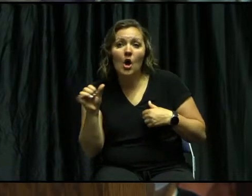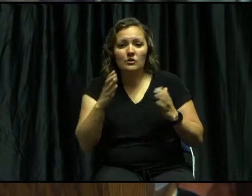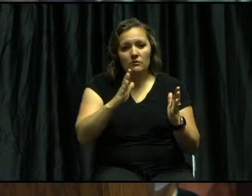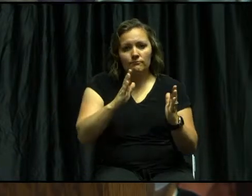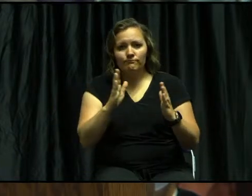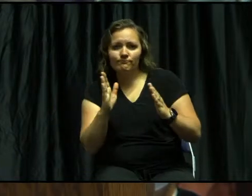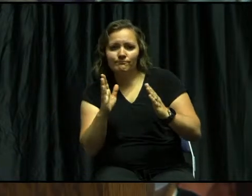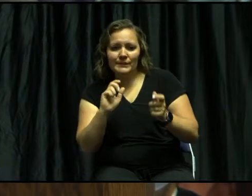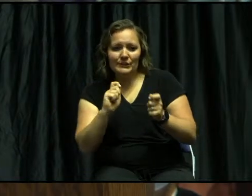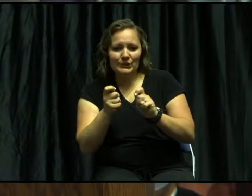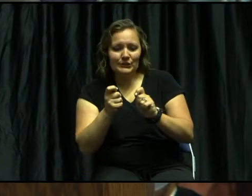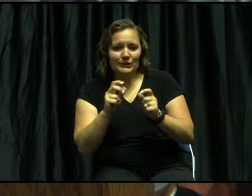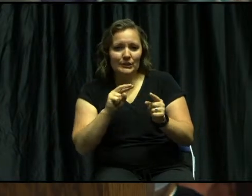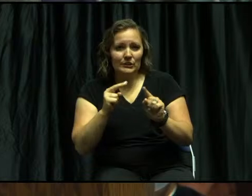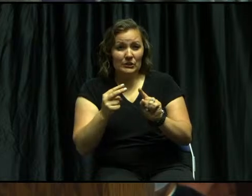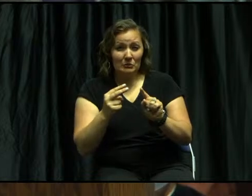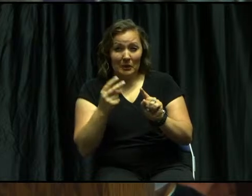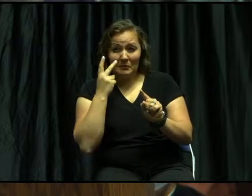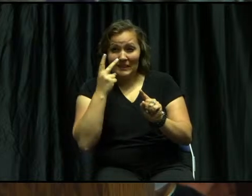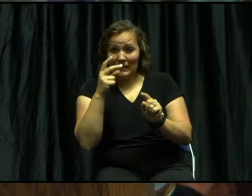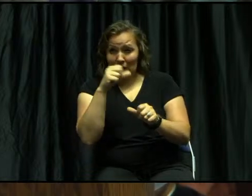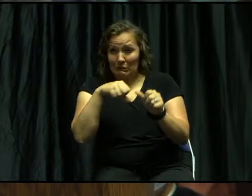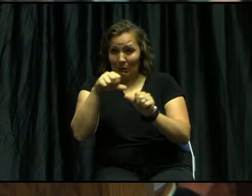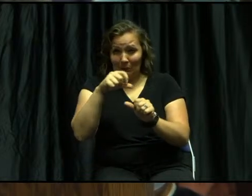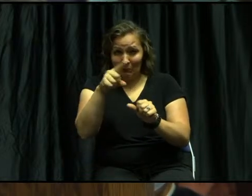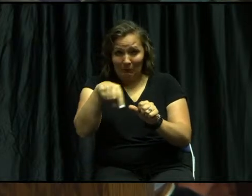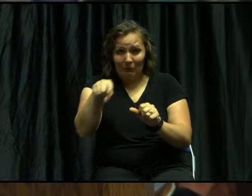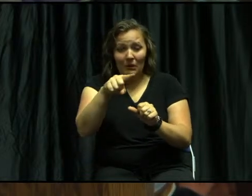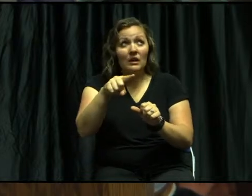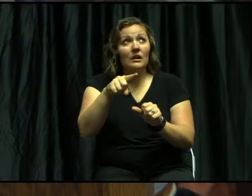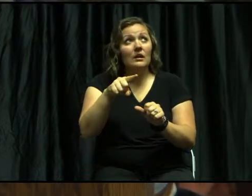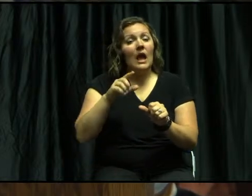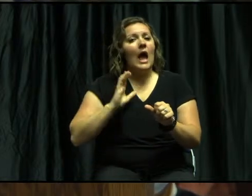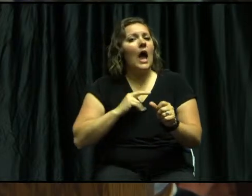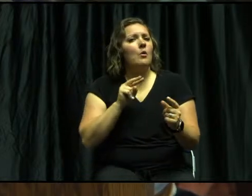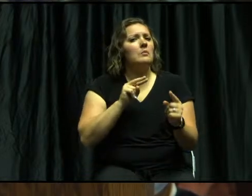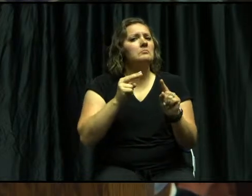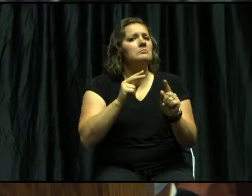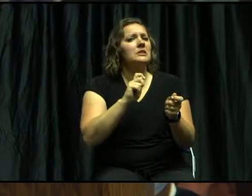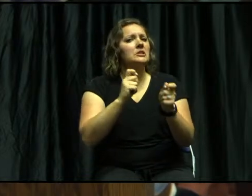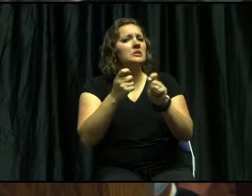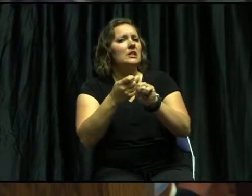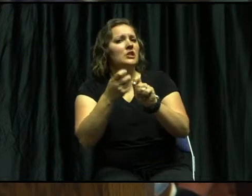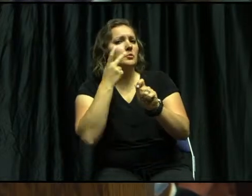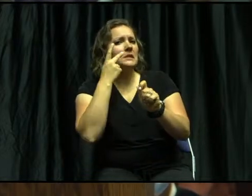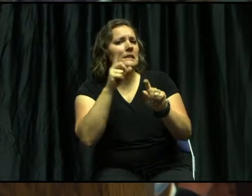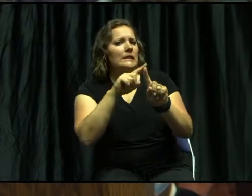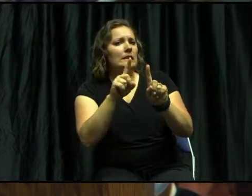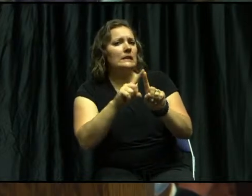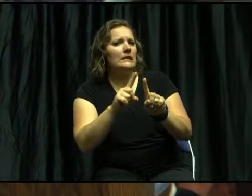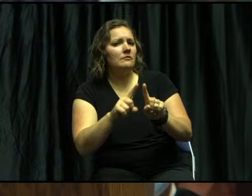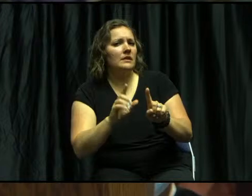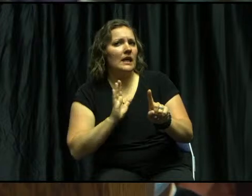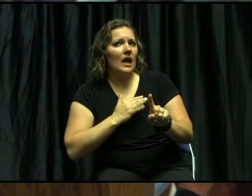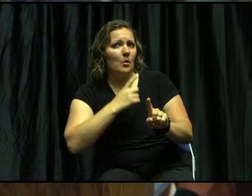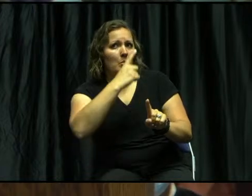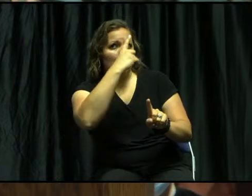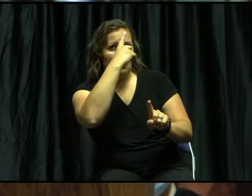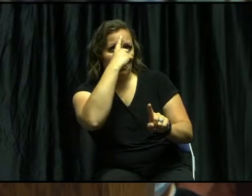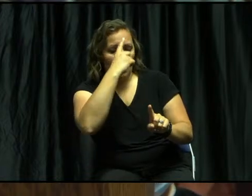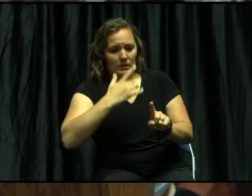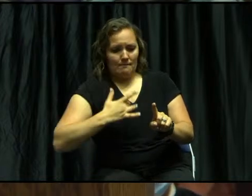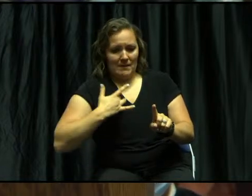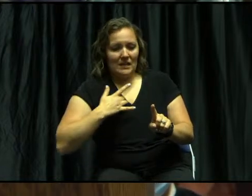in the way we see and treat others. When our perceptions shift and we see differently, our thoughts and beliefs